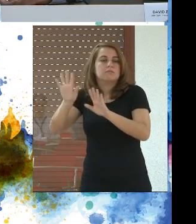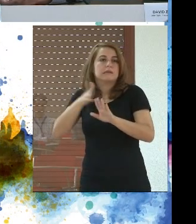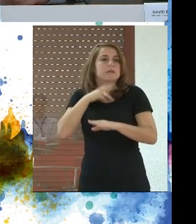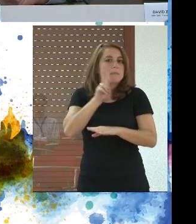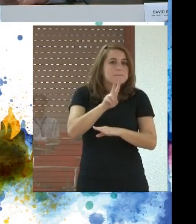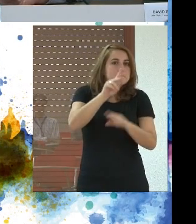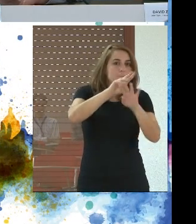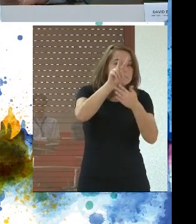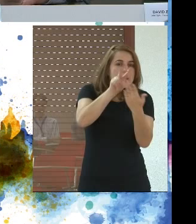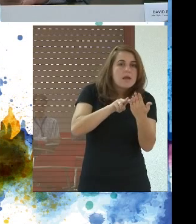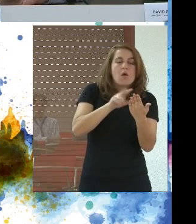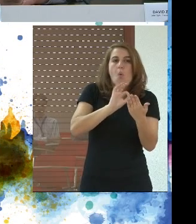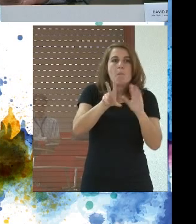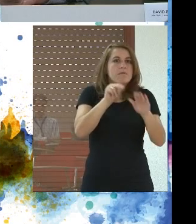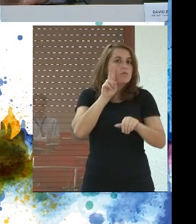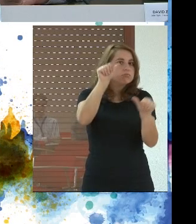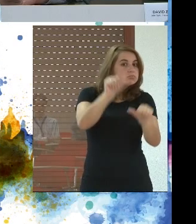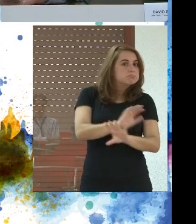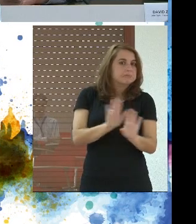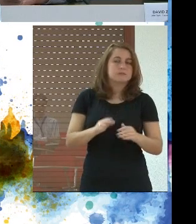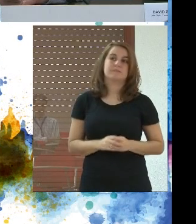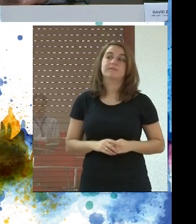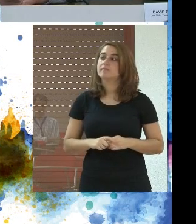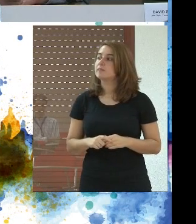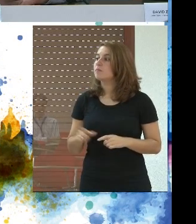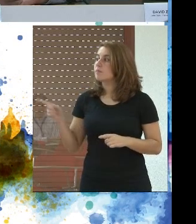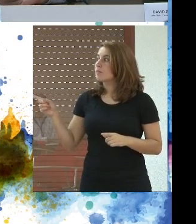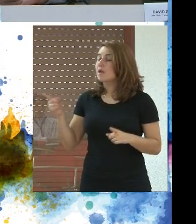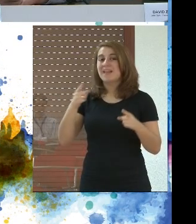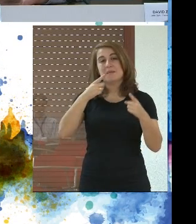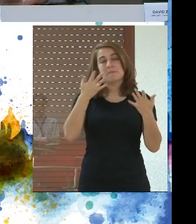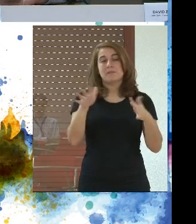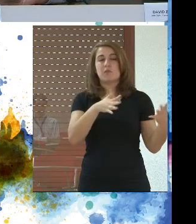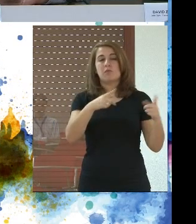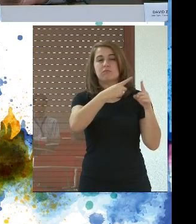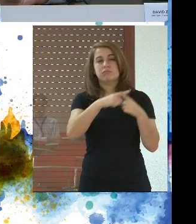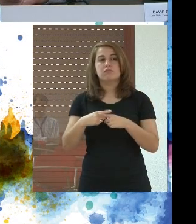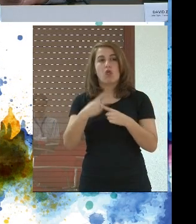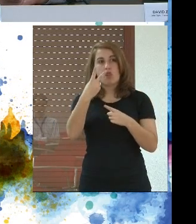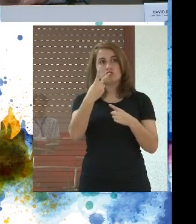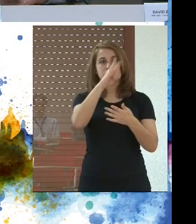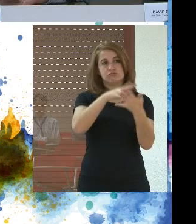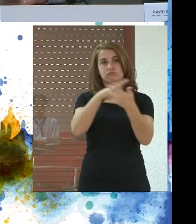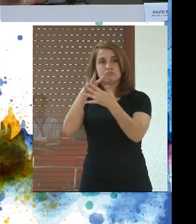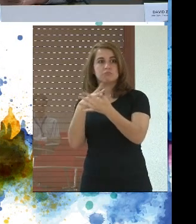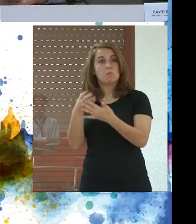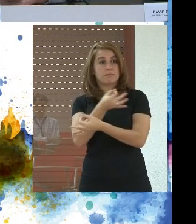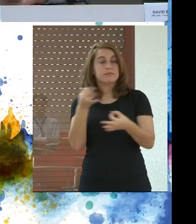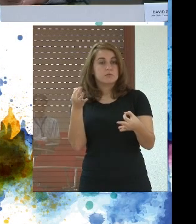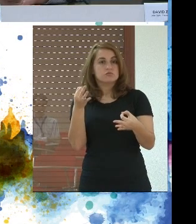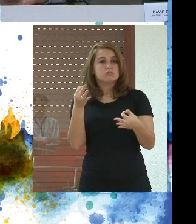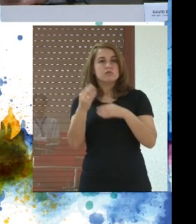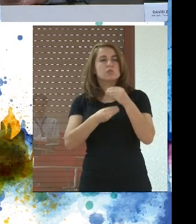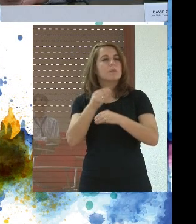to read a website or watch a video. The reason why we use this average of 2 optimum